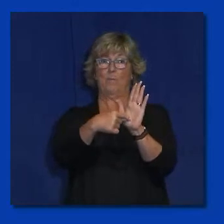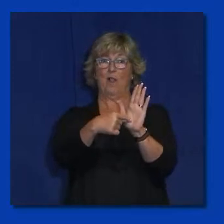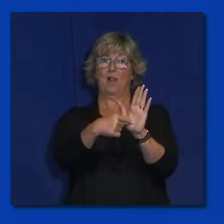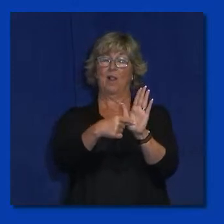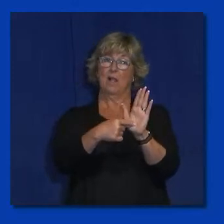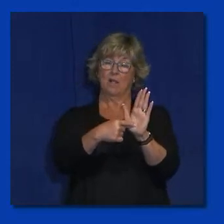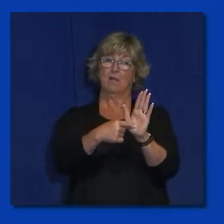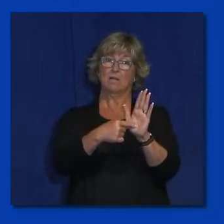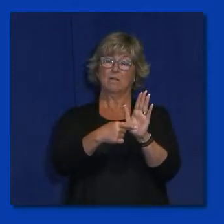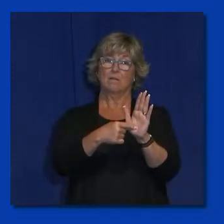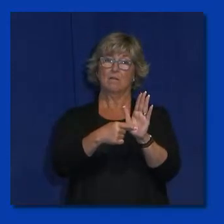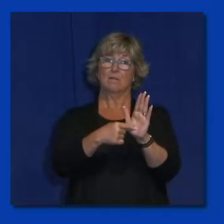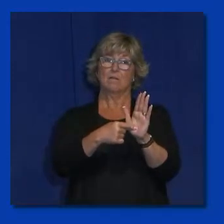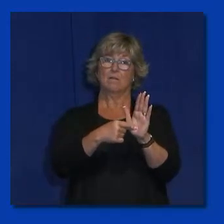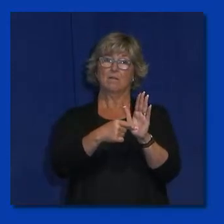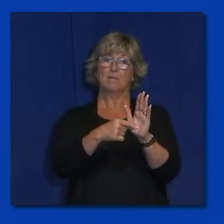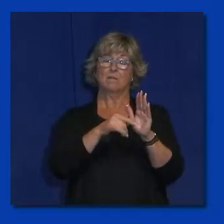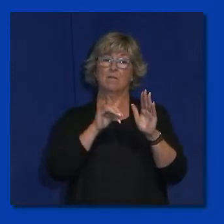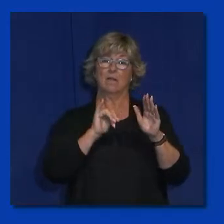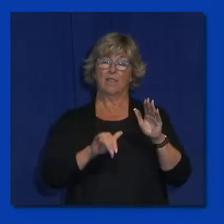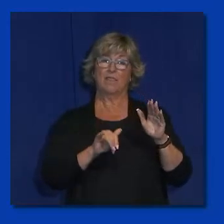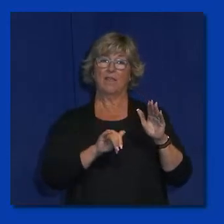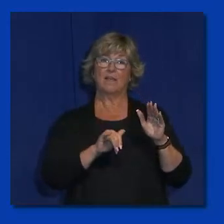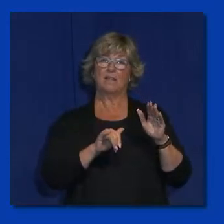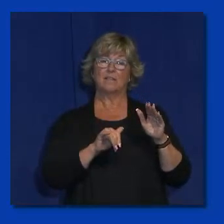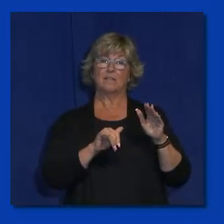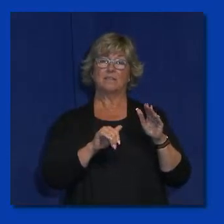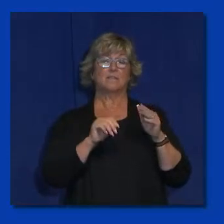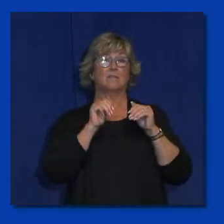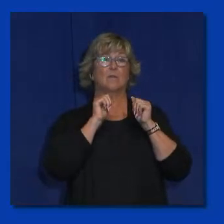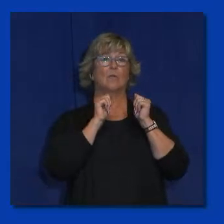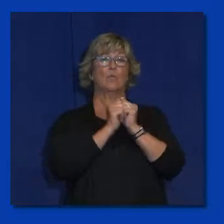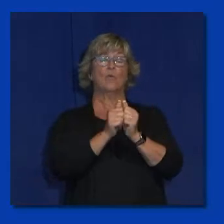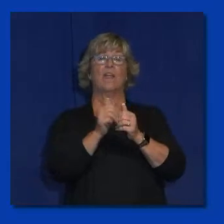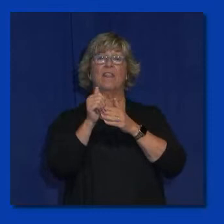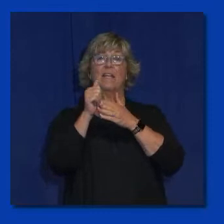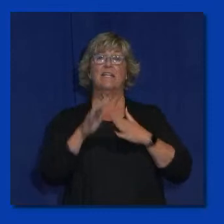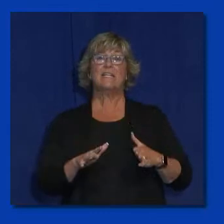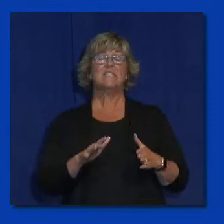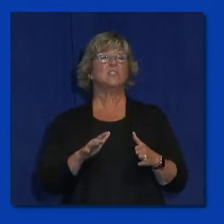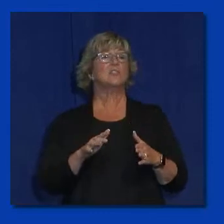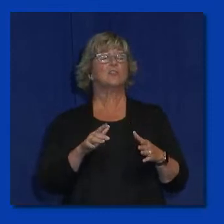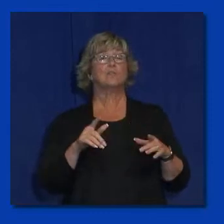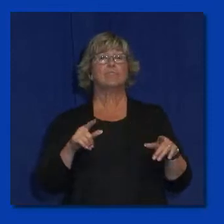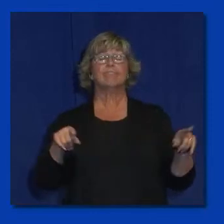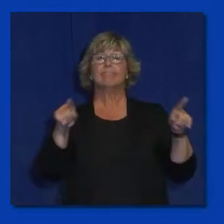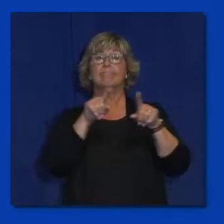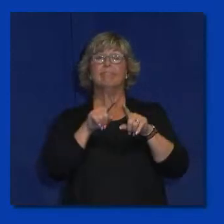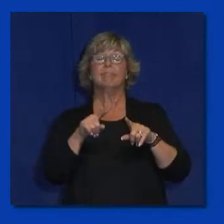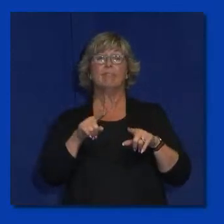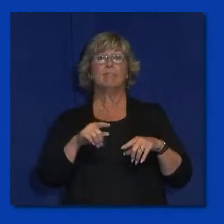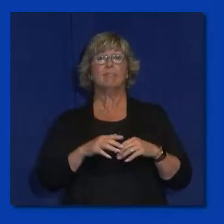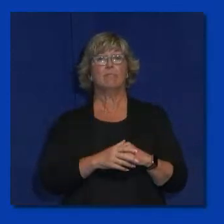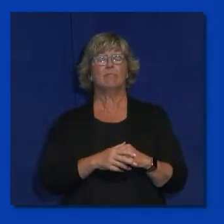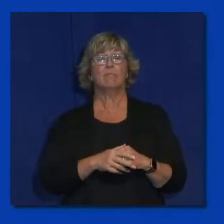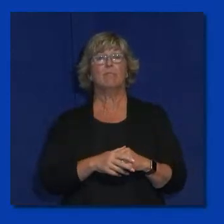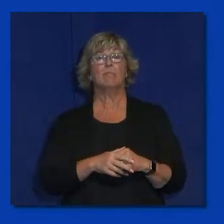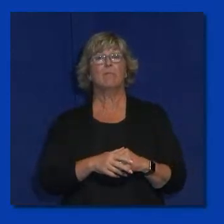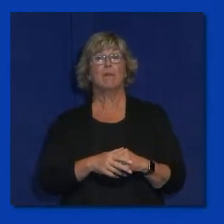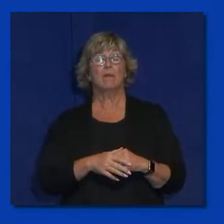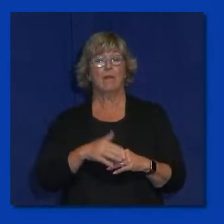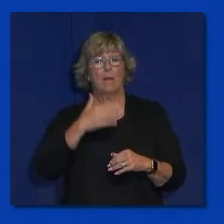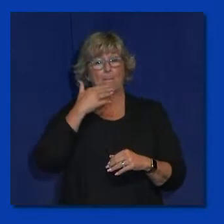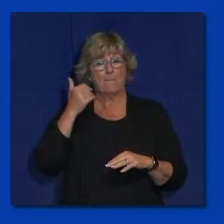and that's advanced with incredible leadership. I mean, Speaker's office has been great, but perhaps no one